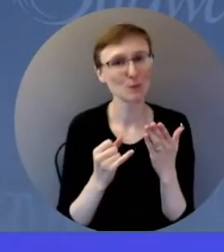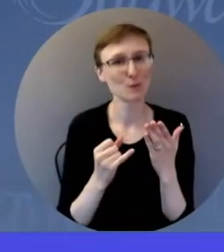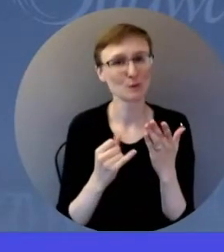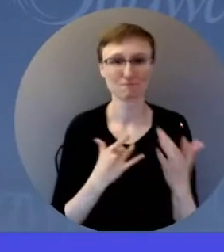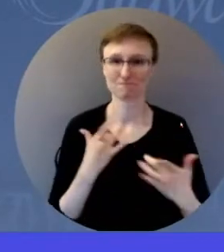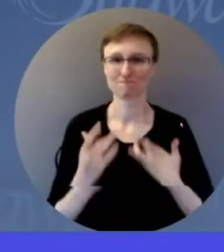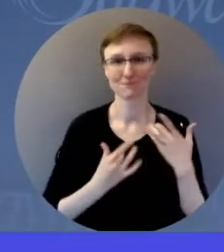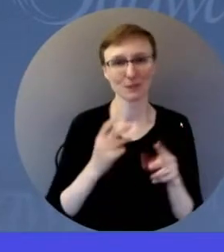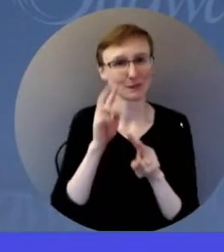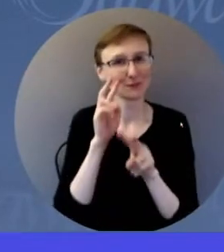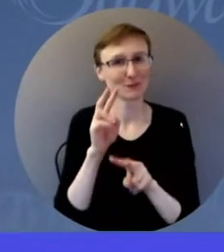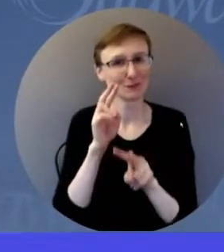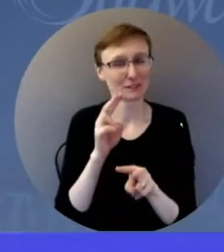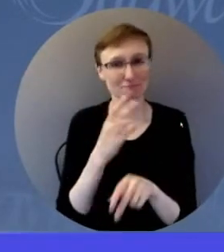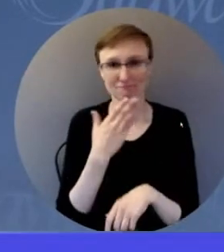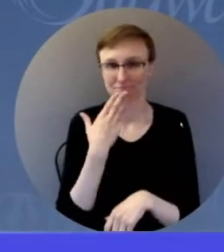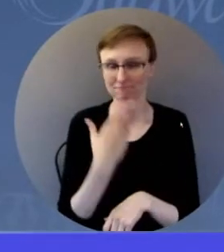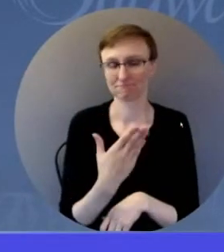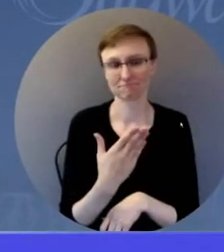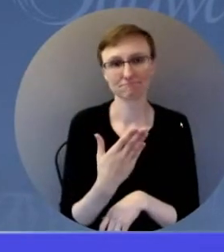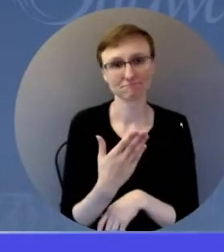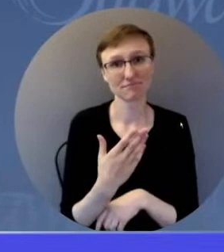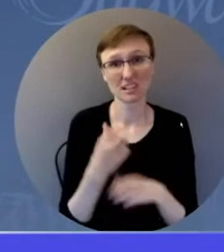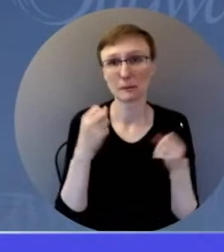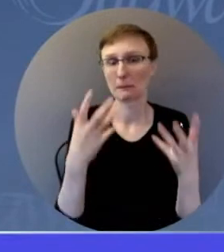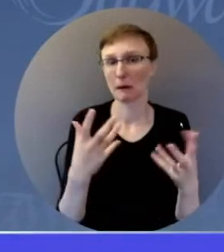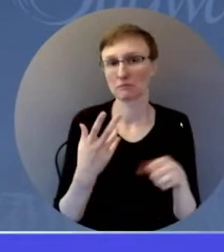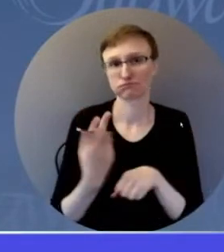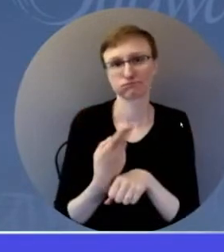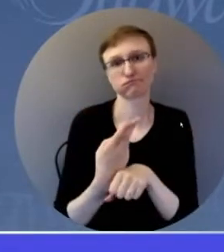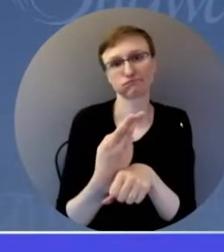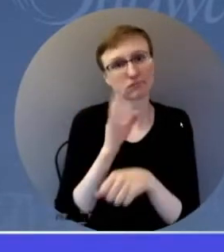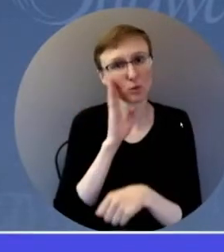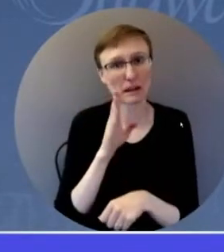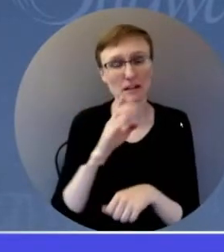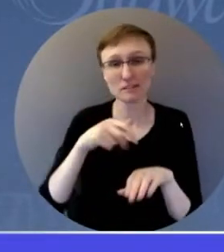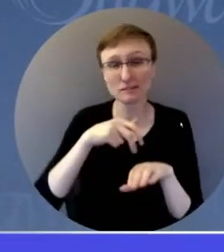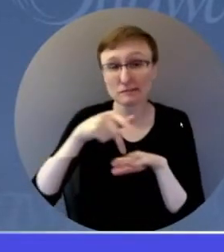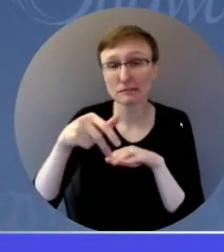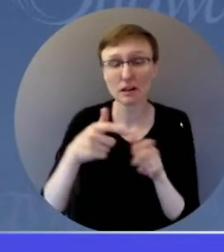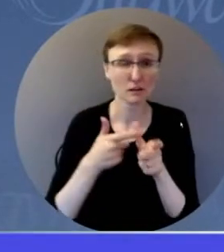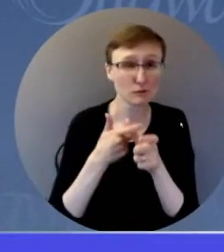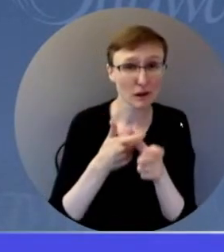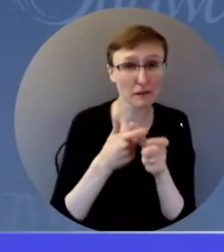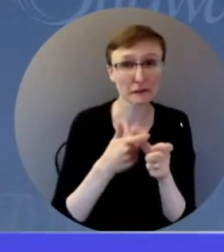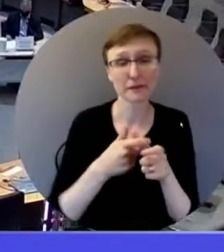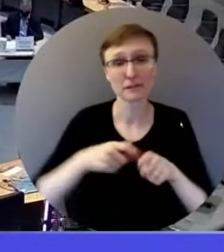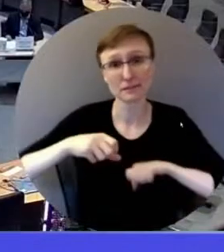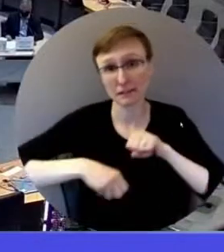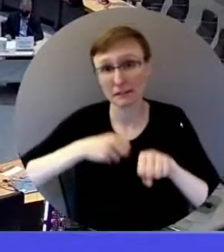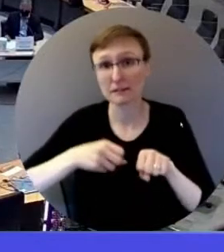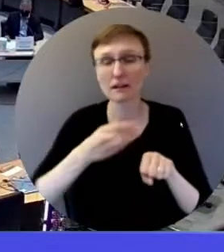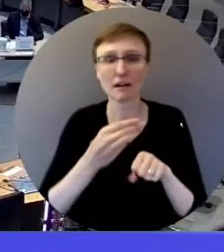will be very, very well used by pedestrians, runners, cyclists, and skiers. Thank you.